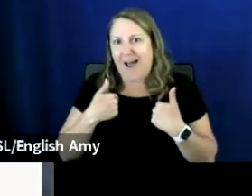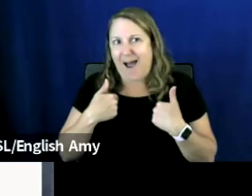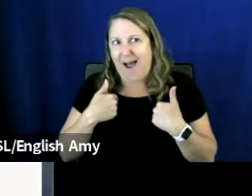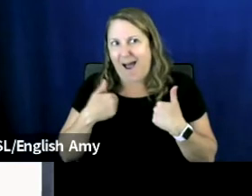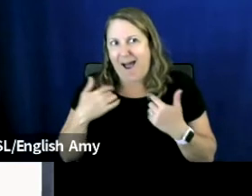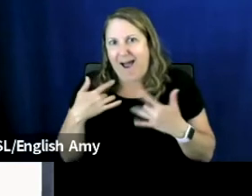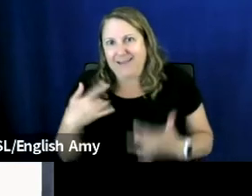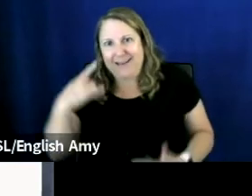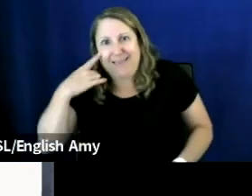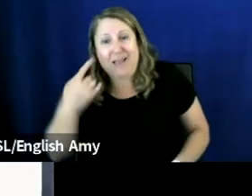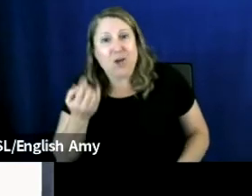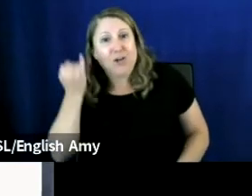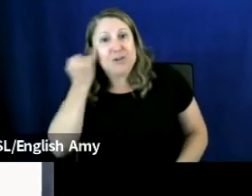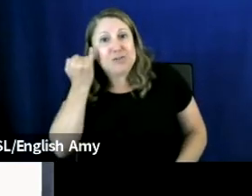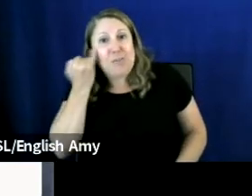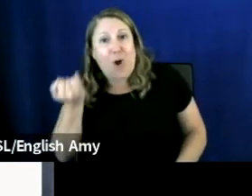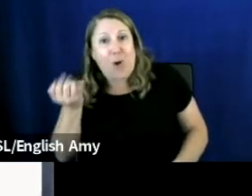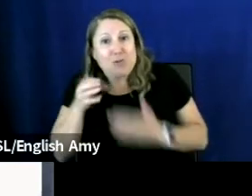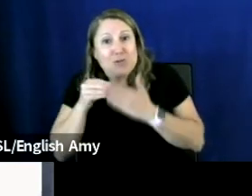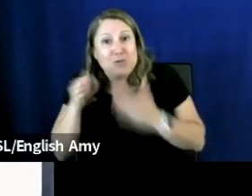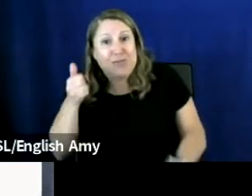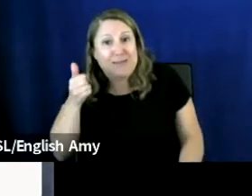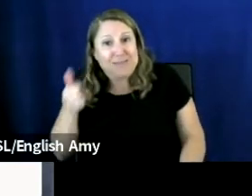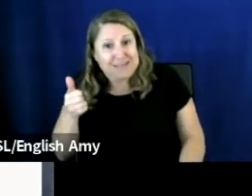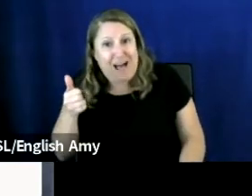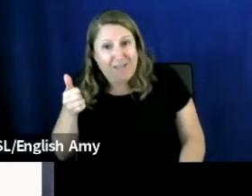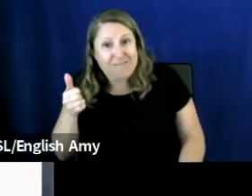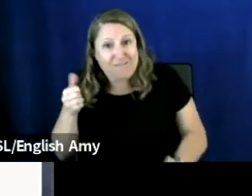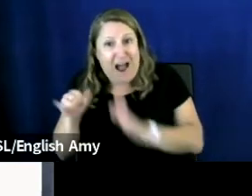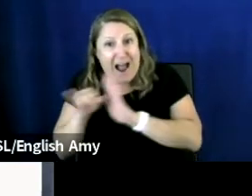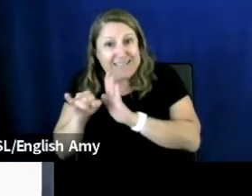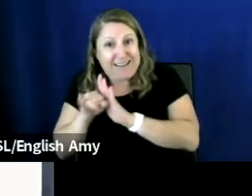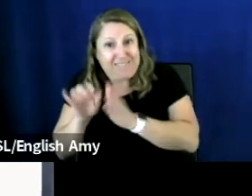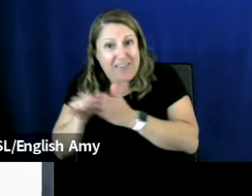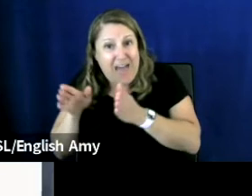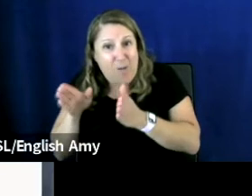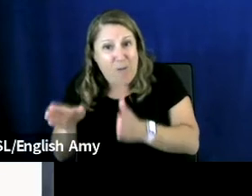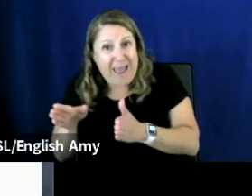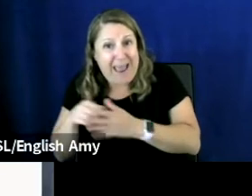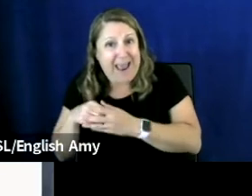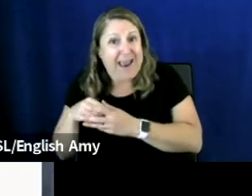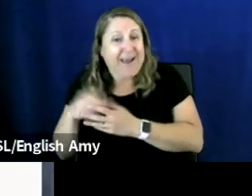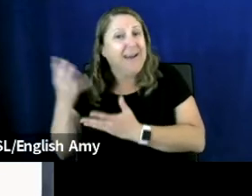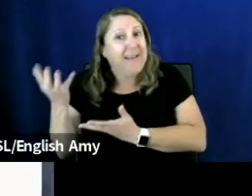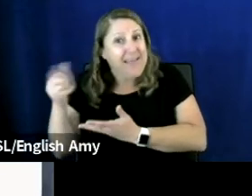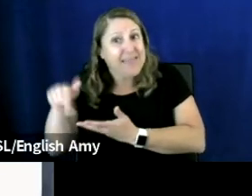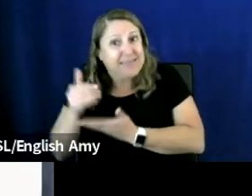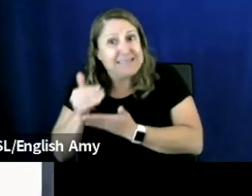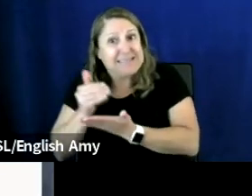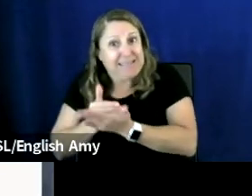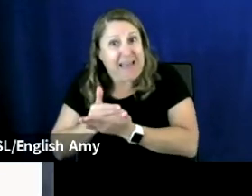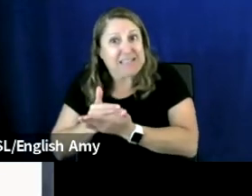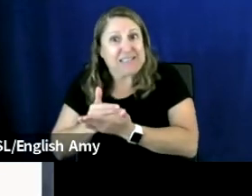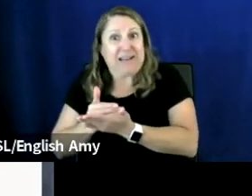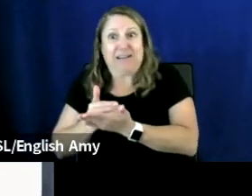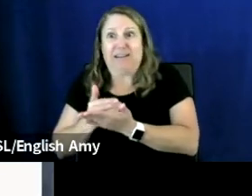I'm thinking like, what about the students that have those thoughts and have those identities? Like this lesson could have been like, oh,